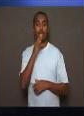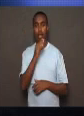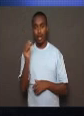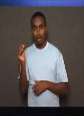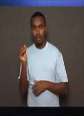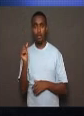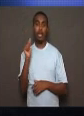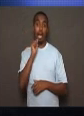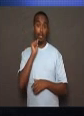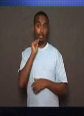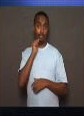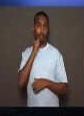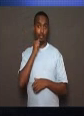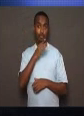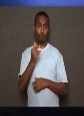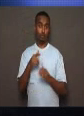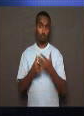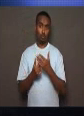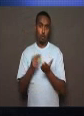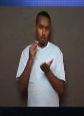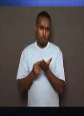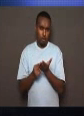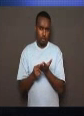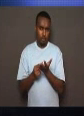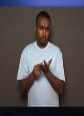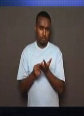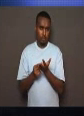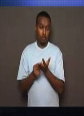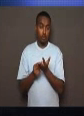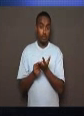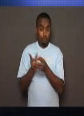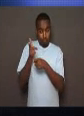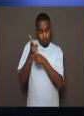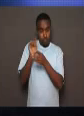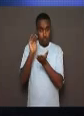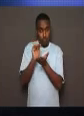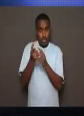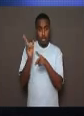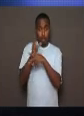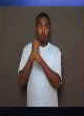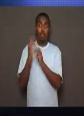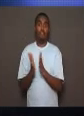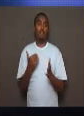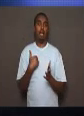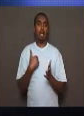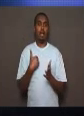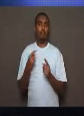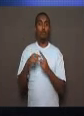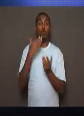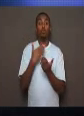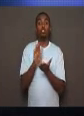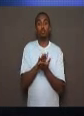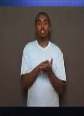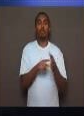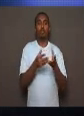and Alice, to shoot a low-budget film for a school project. However, at the site